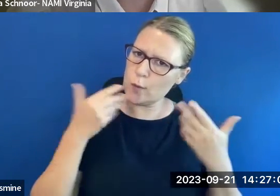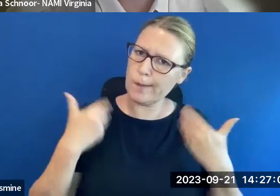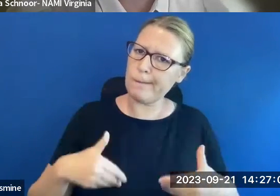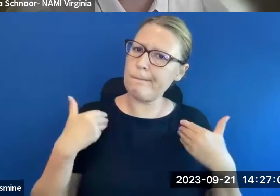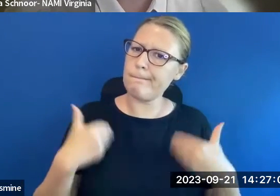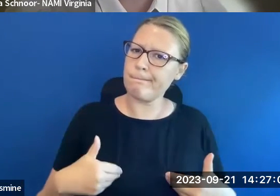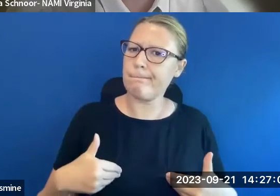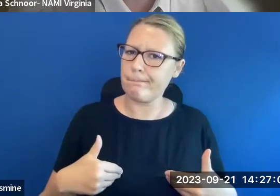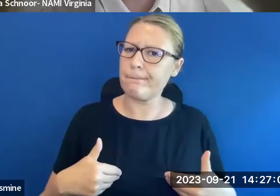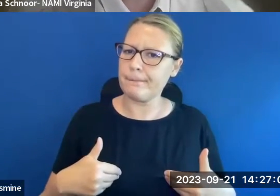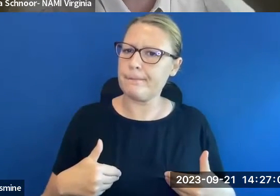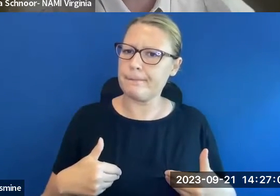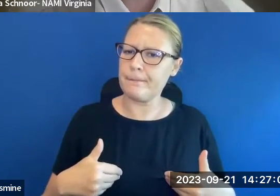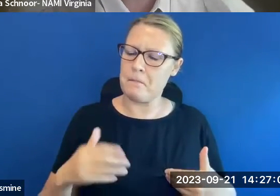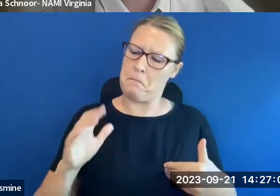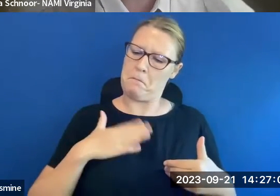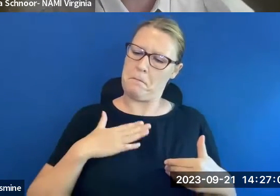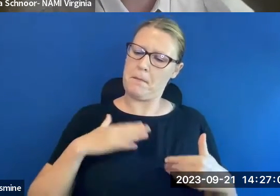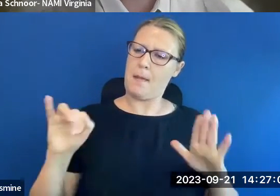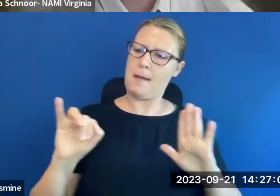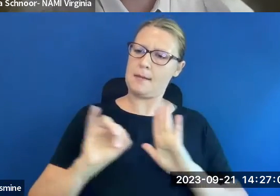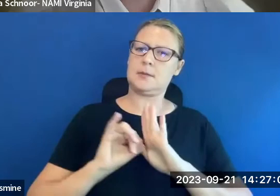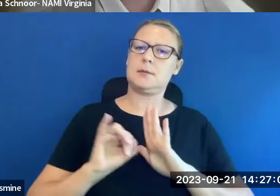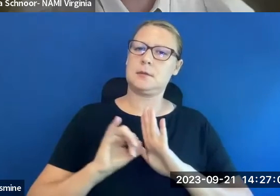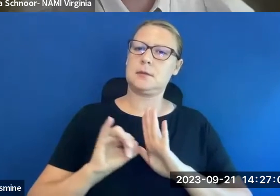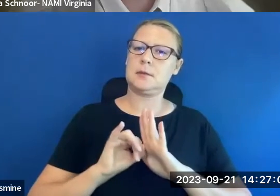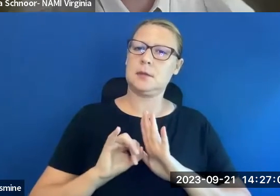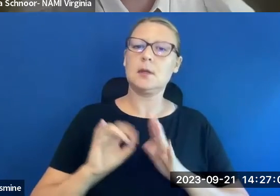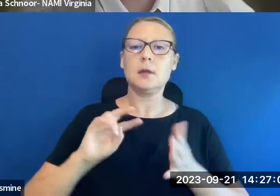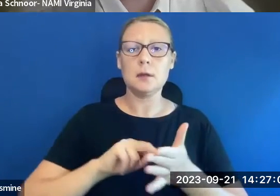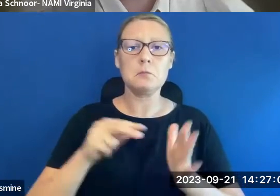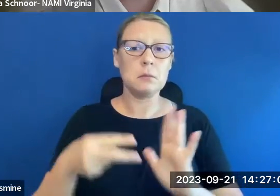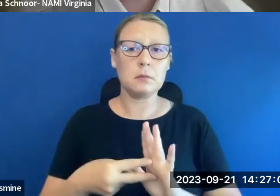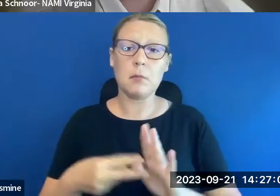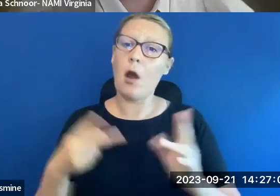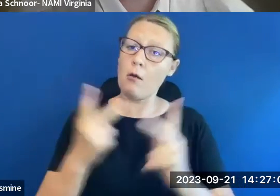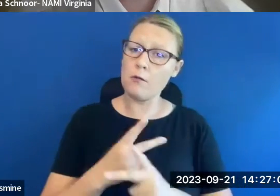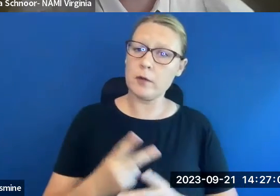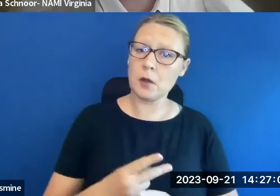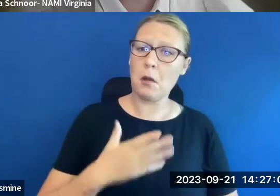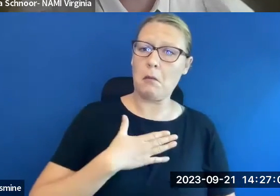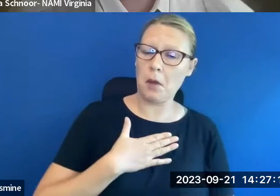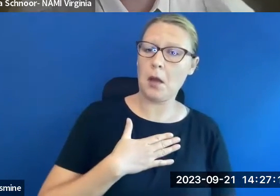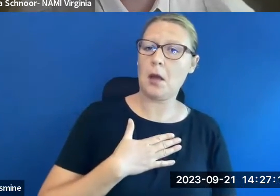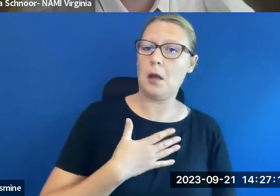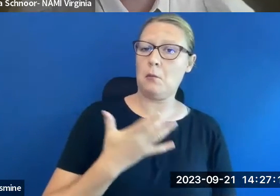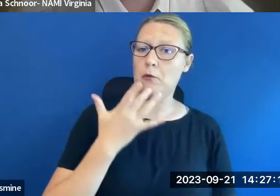out who you are. And that might mean for some of them figuring out their own gender